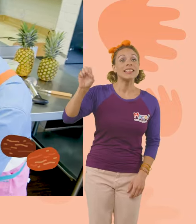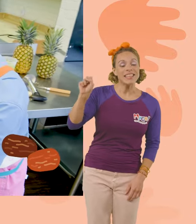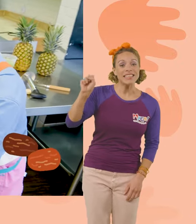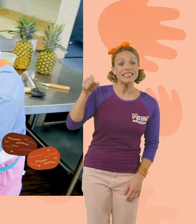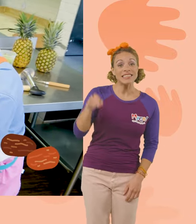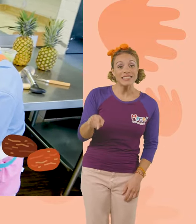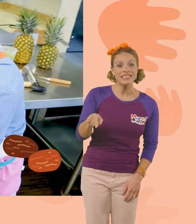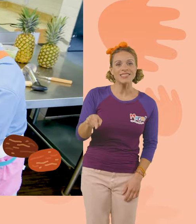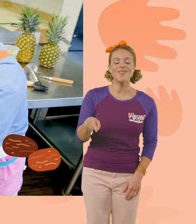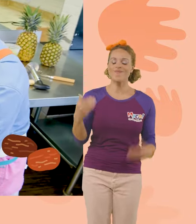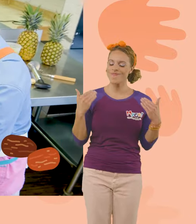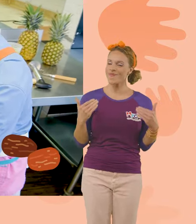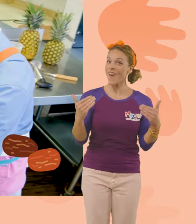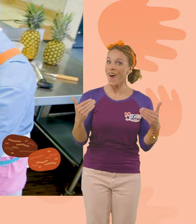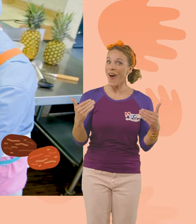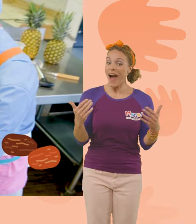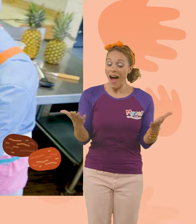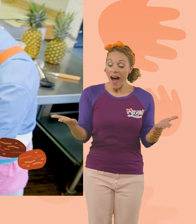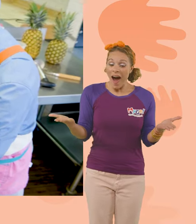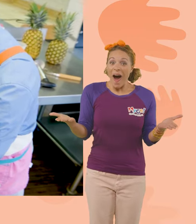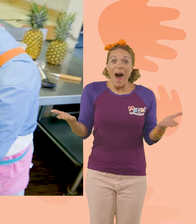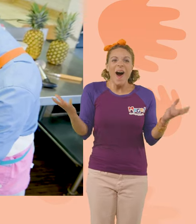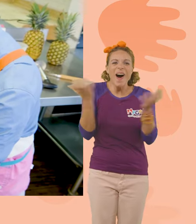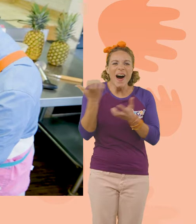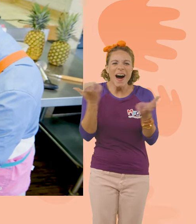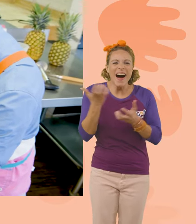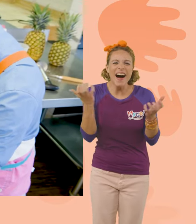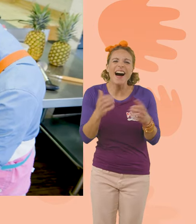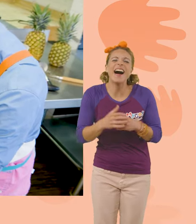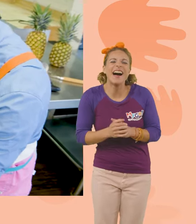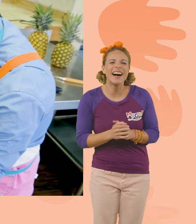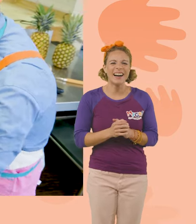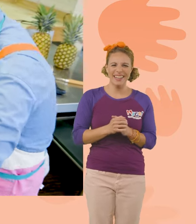dates. Here we go. Whoa!